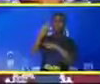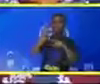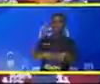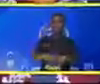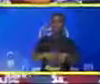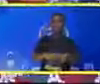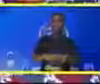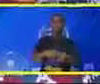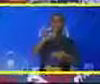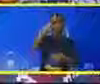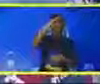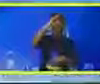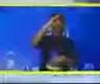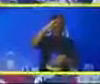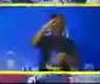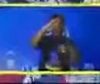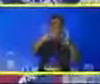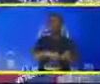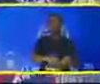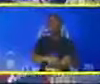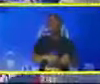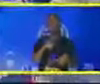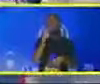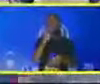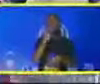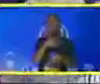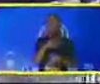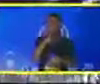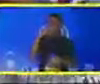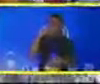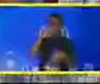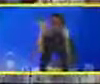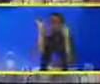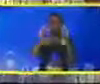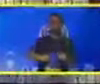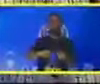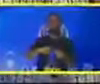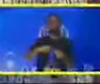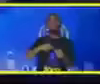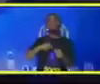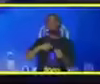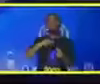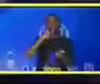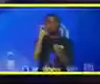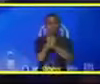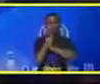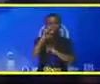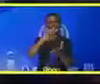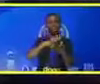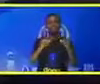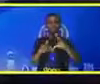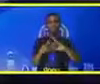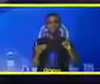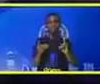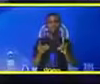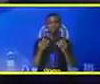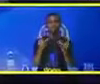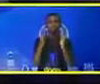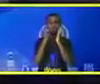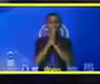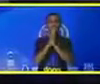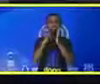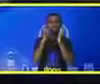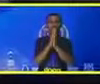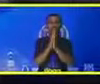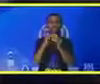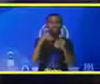man dependent. Who likes you can rewrite the narrative in your life. Preachers, pray in 1 minute.